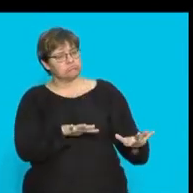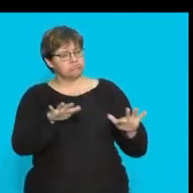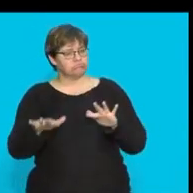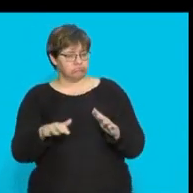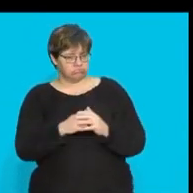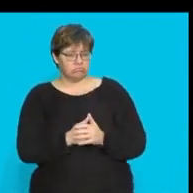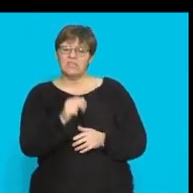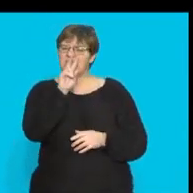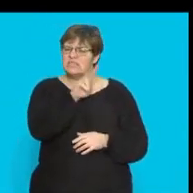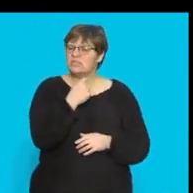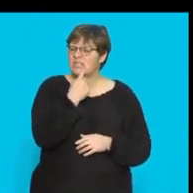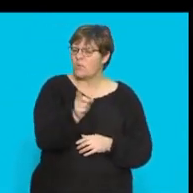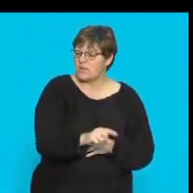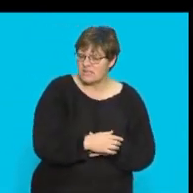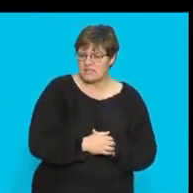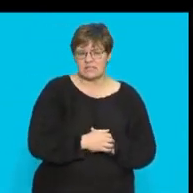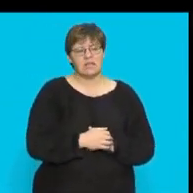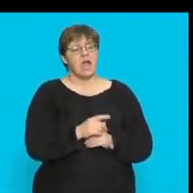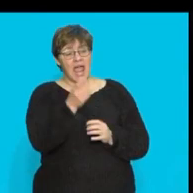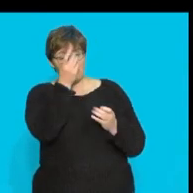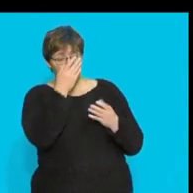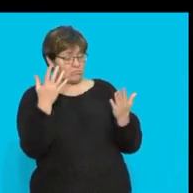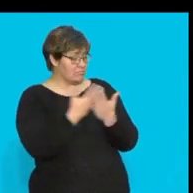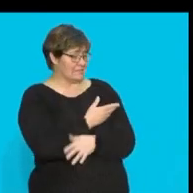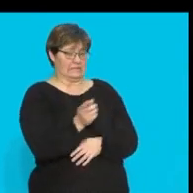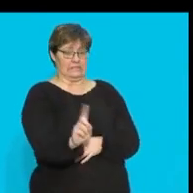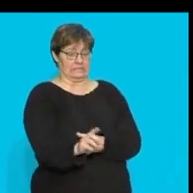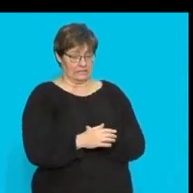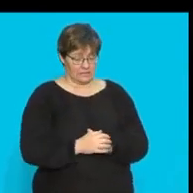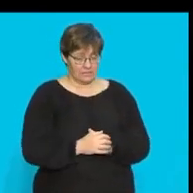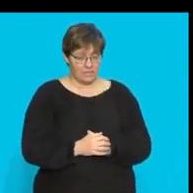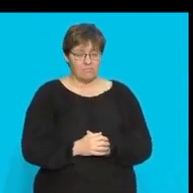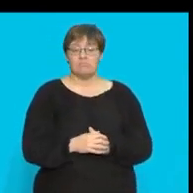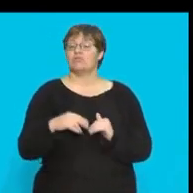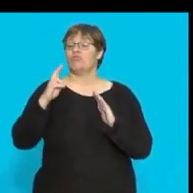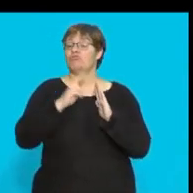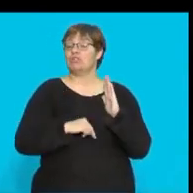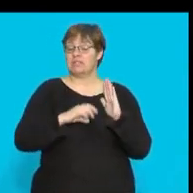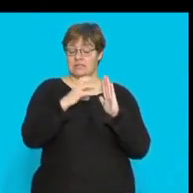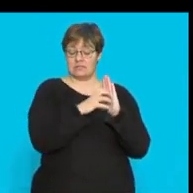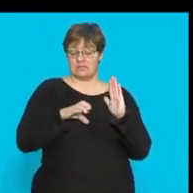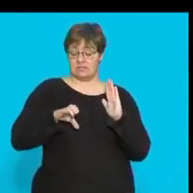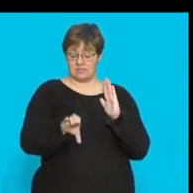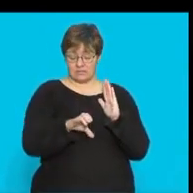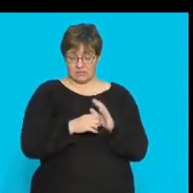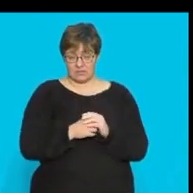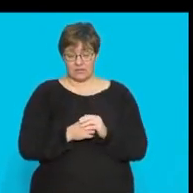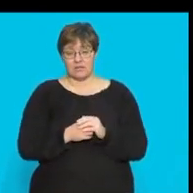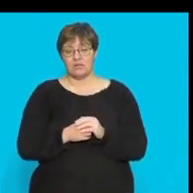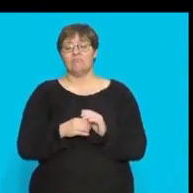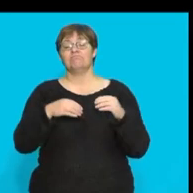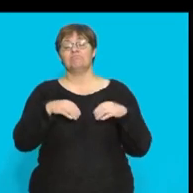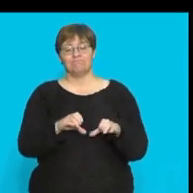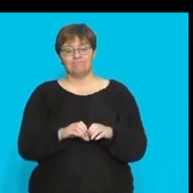right, read, see what it says. Don't miss the information. So it says that you must read the extract, and then